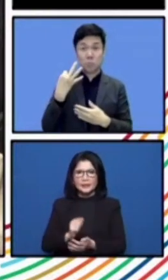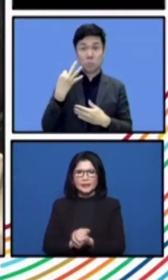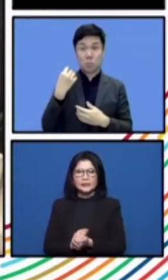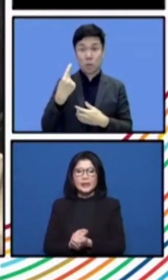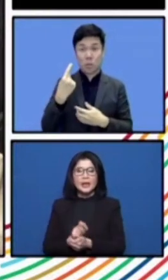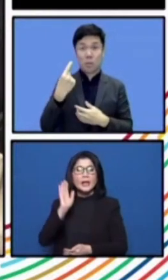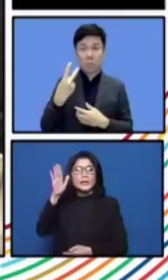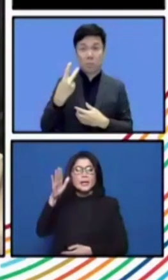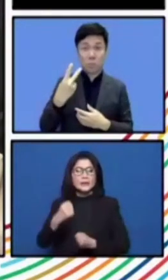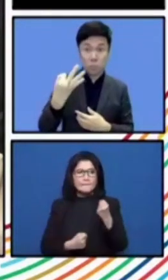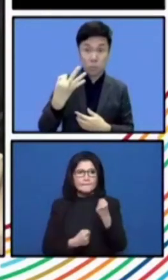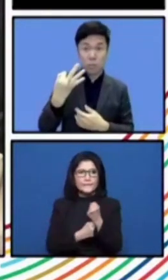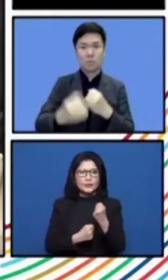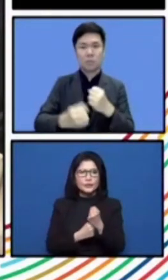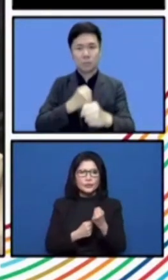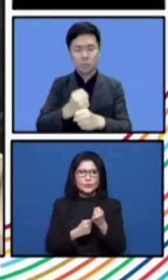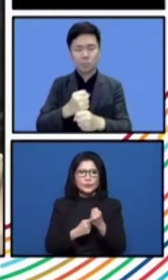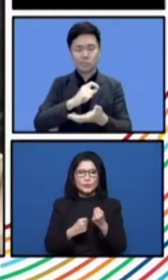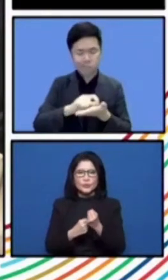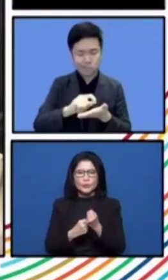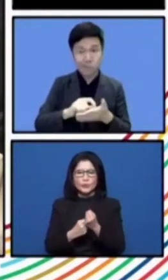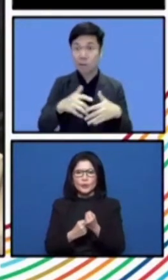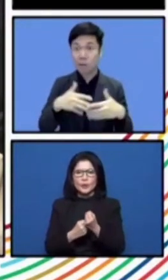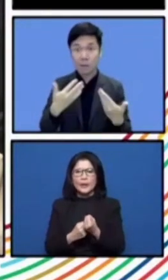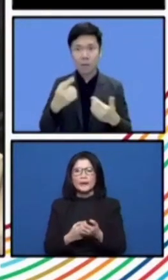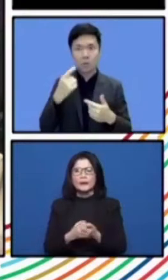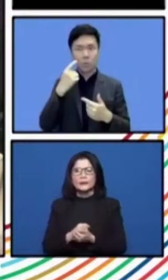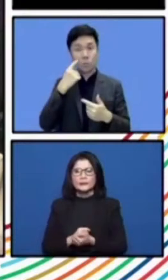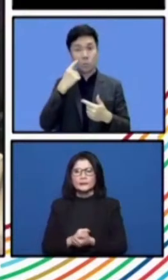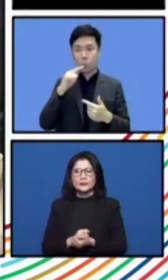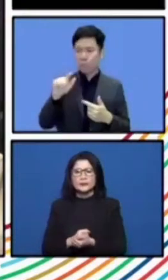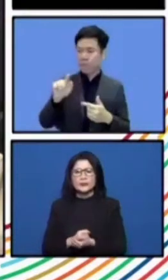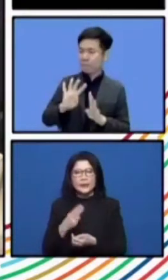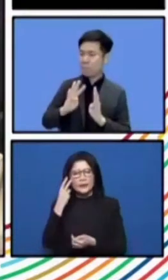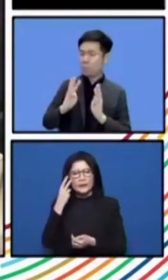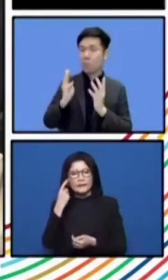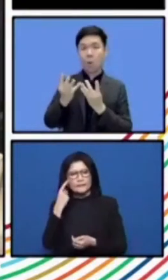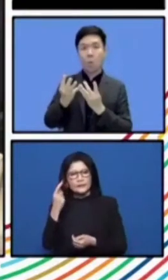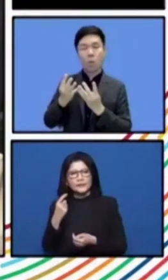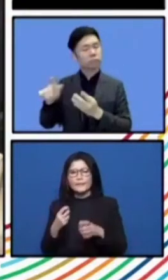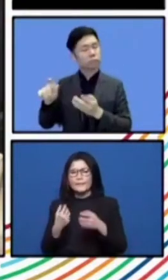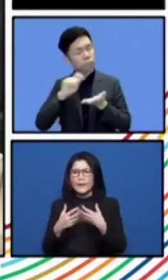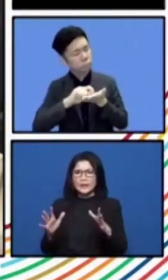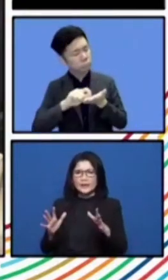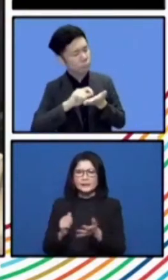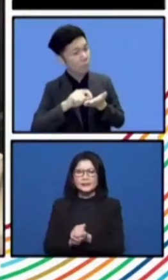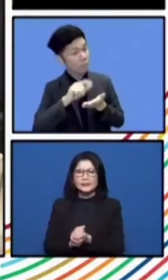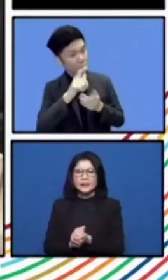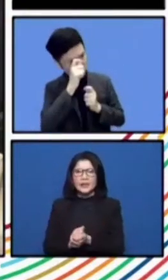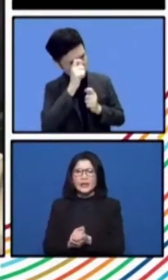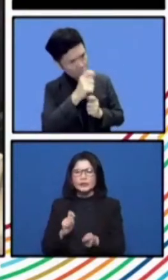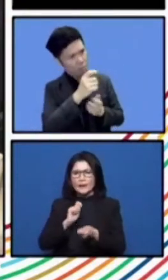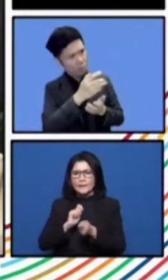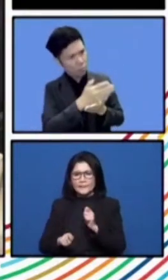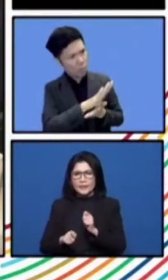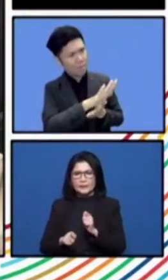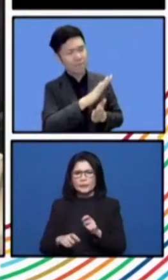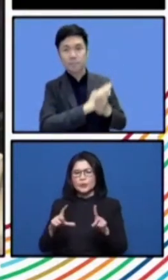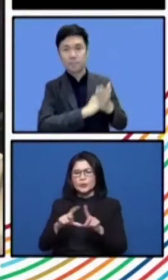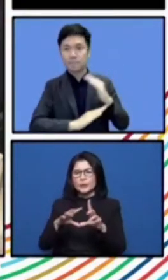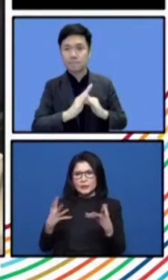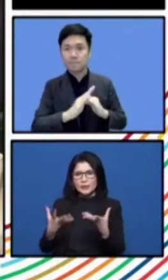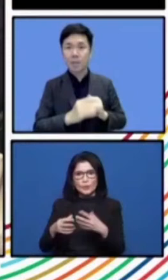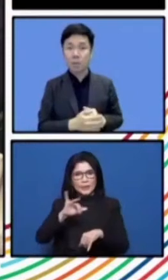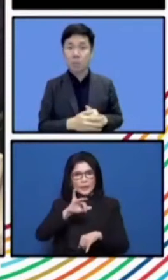the structure of monitoring and evaluation board for the rights of persons with disabilities which was established as the coordination